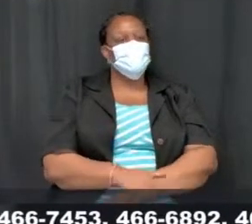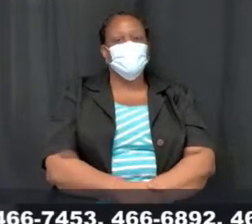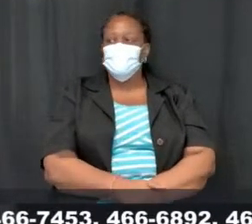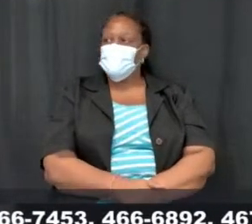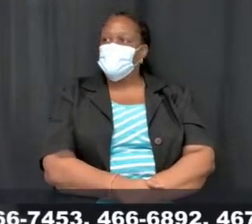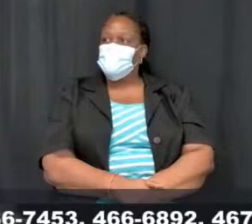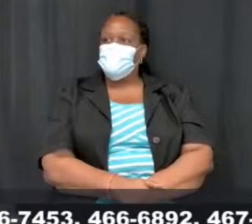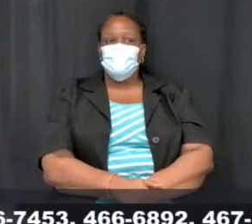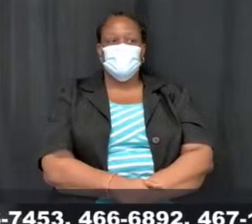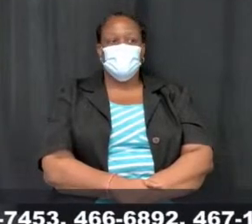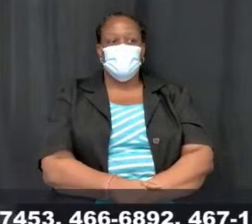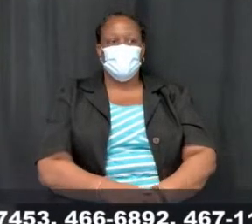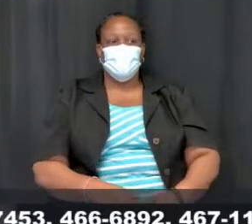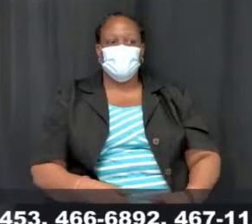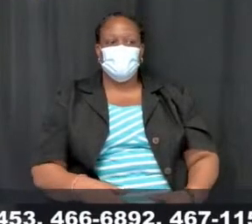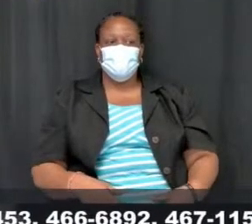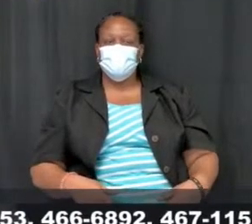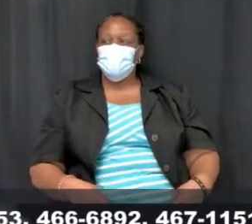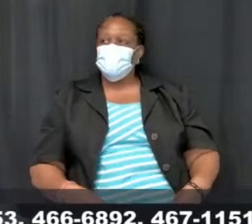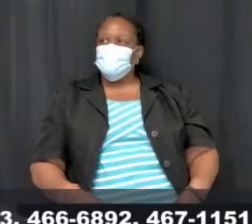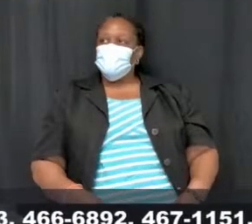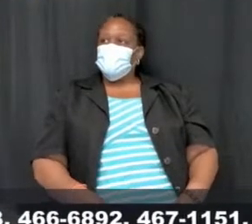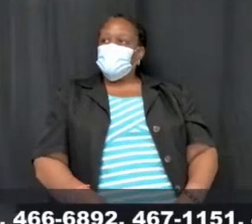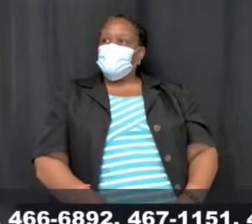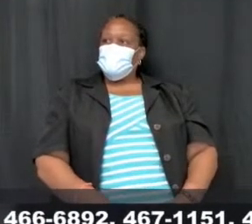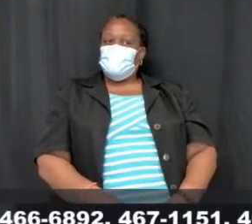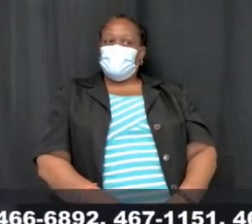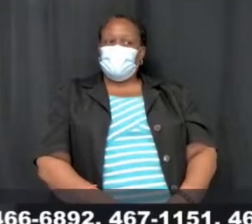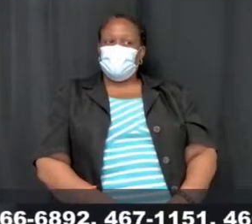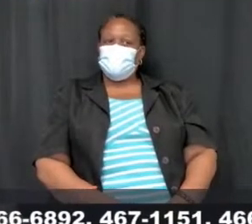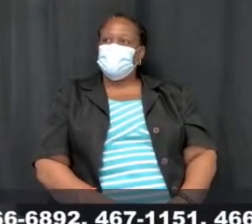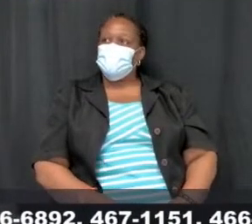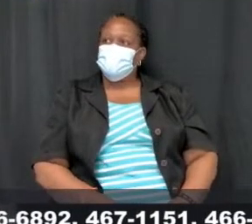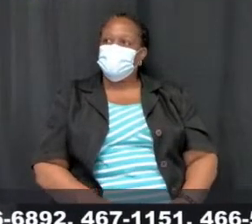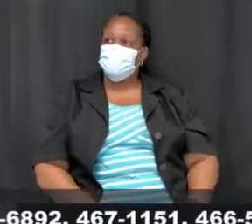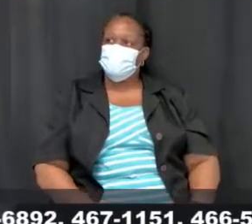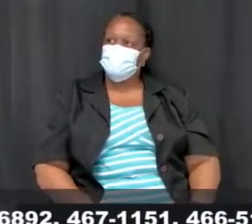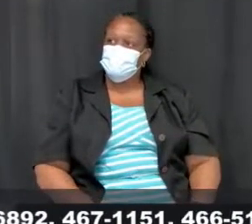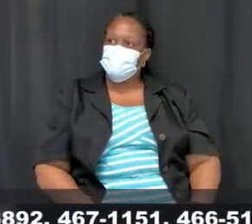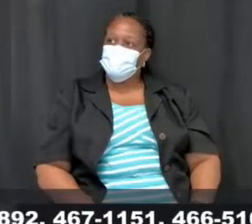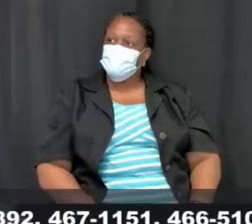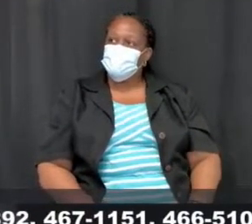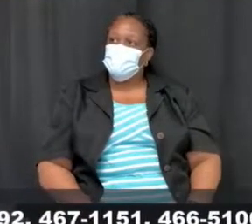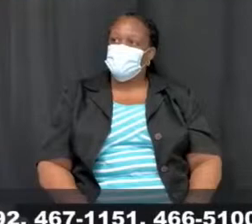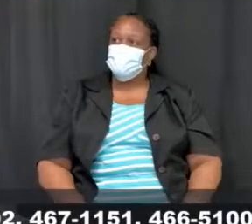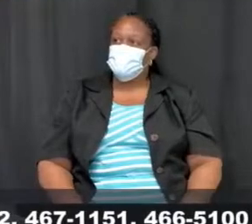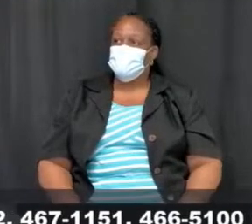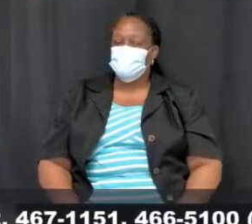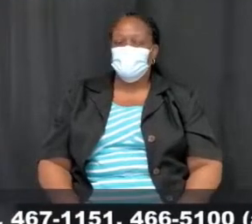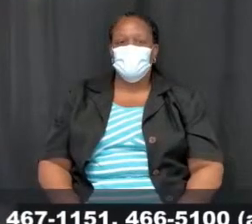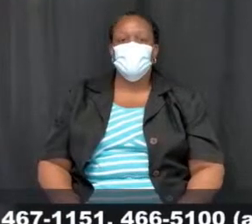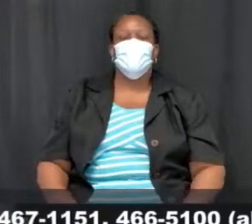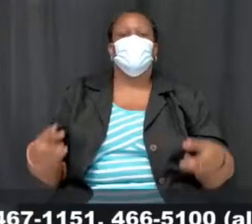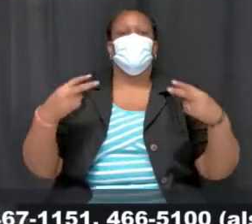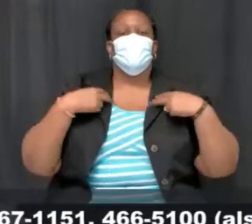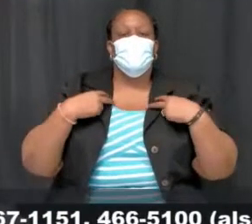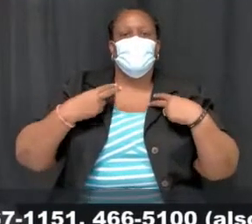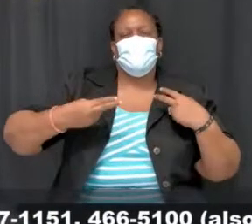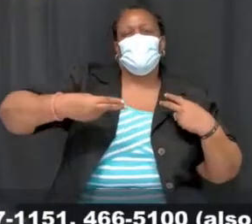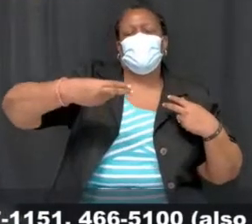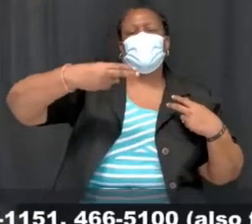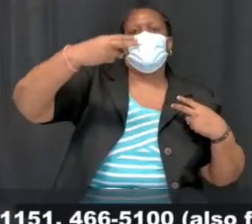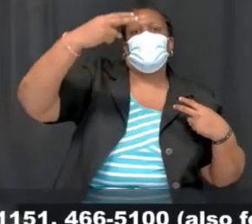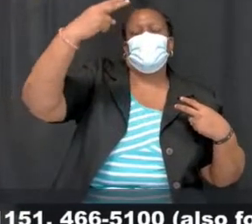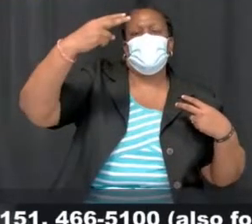Wilkinson. Dr. Wilkinson, we have one of the highest vaccination rates